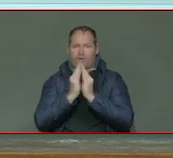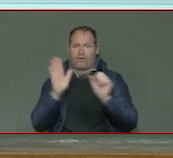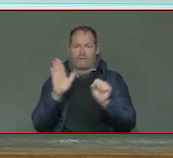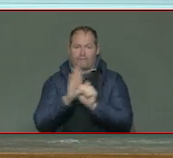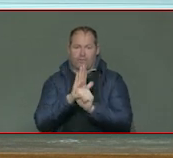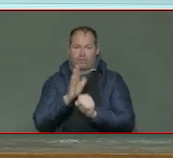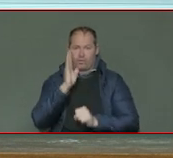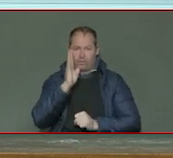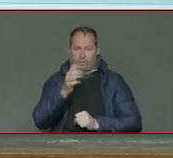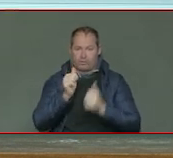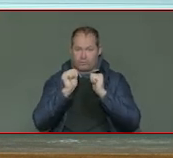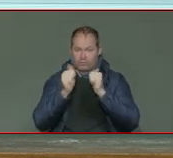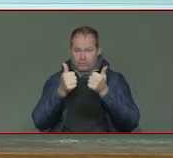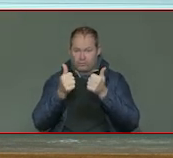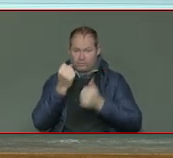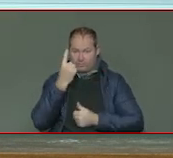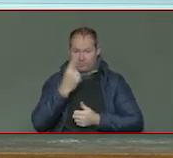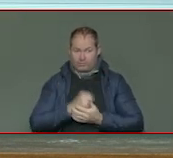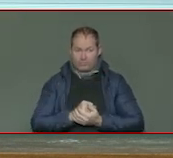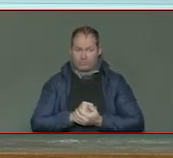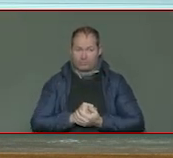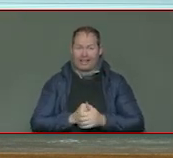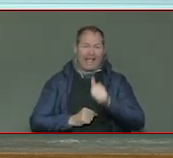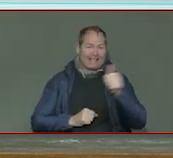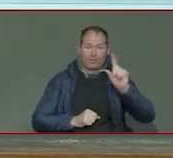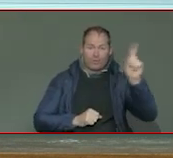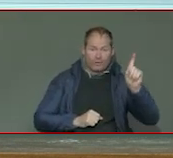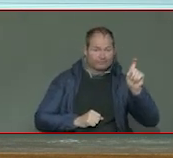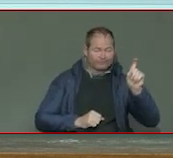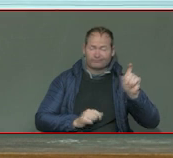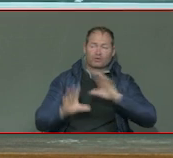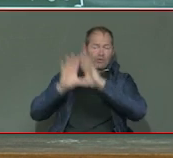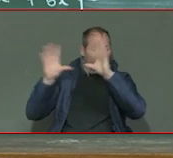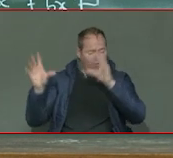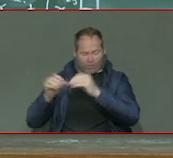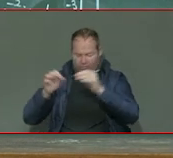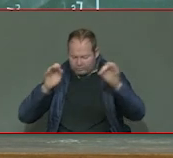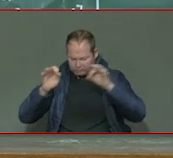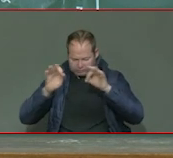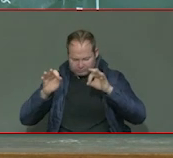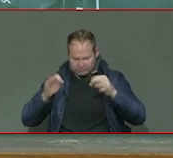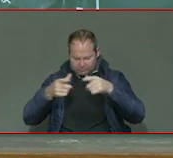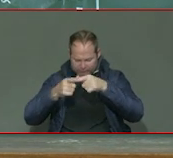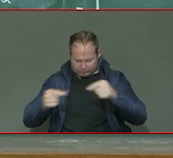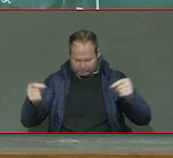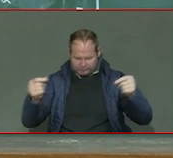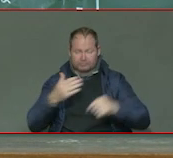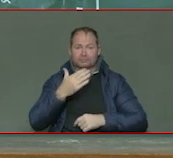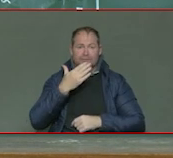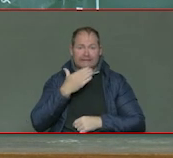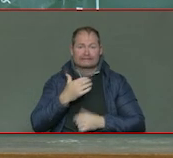come. Is that clear? Nothing else can be asked. Short little rules, apply it, and you've got the